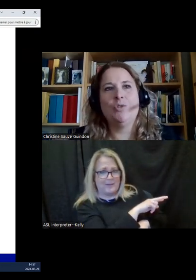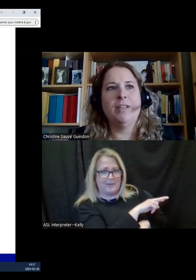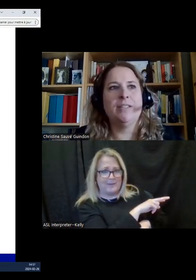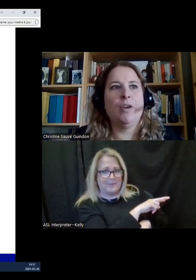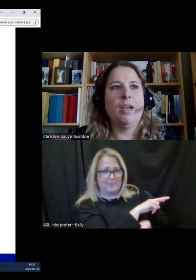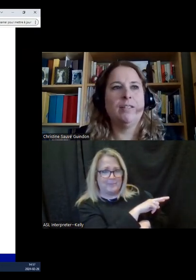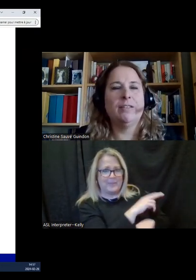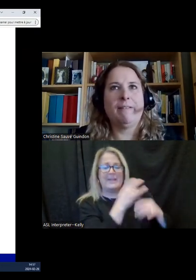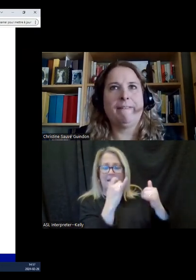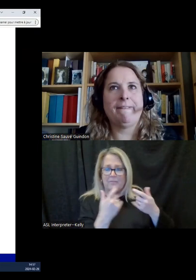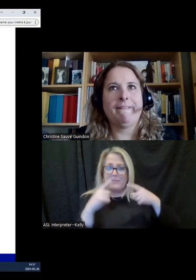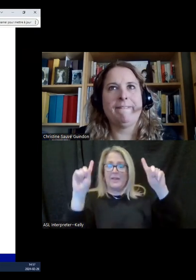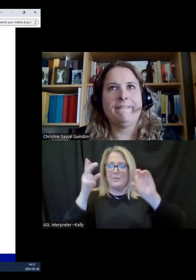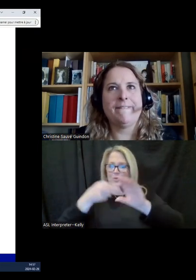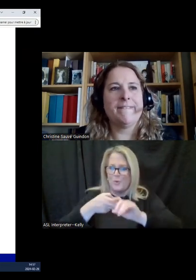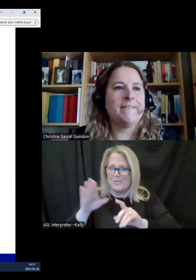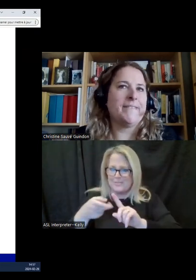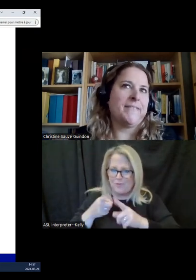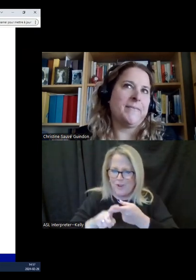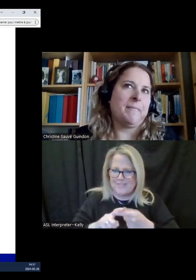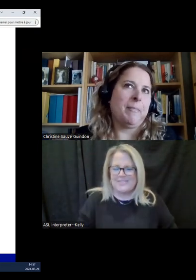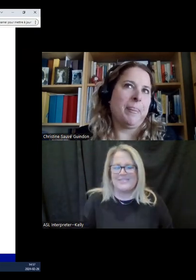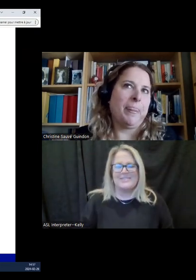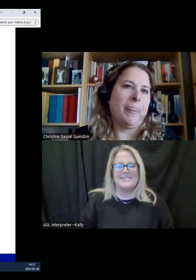and joins his friends.